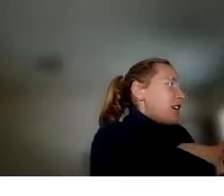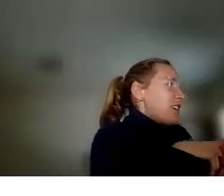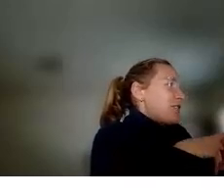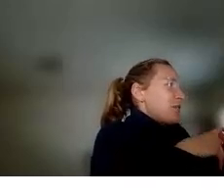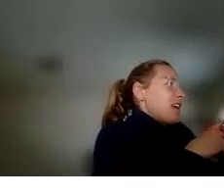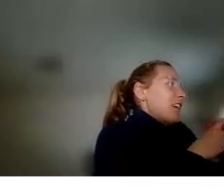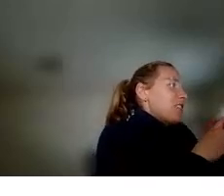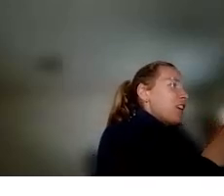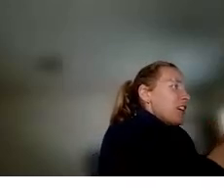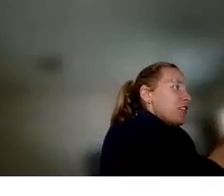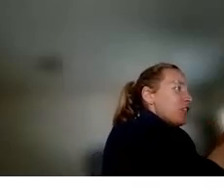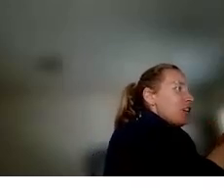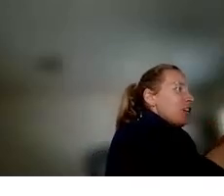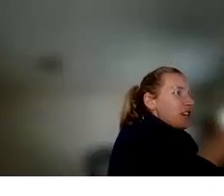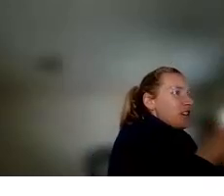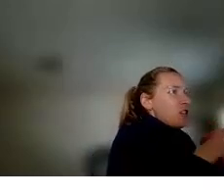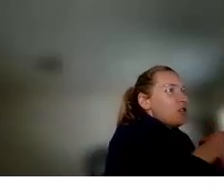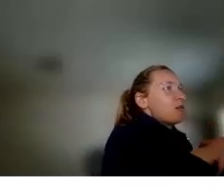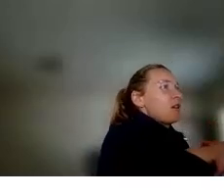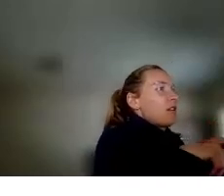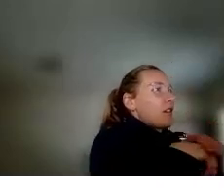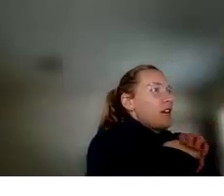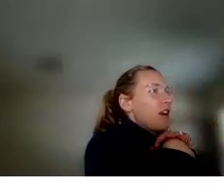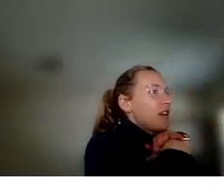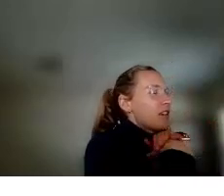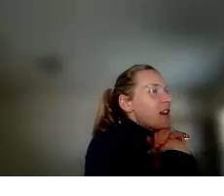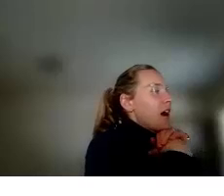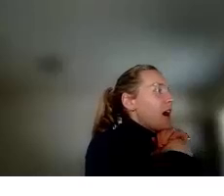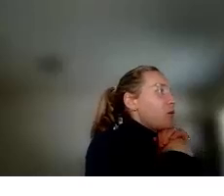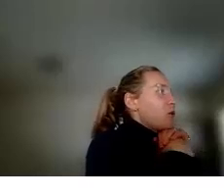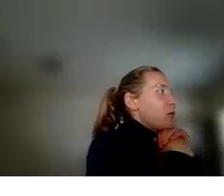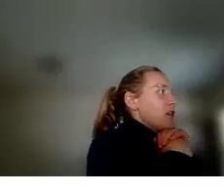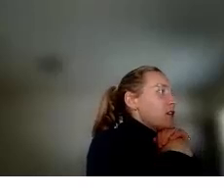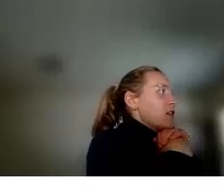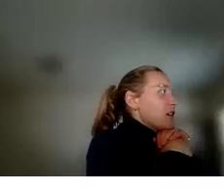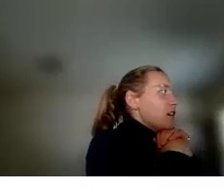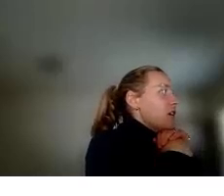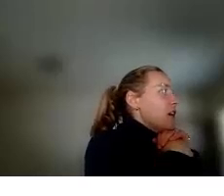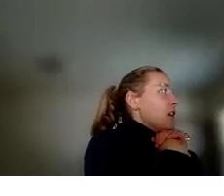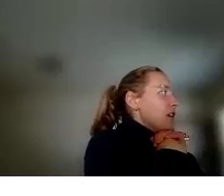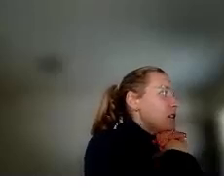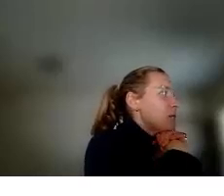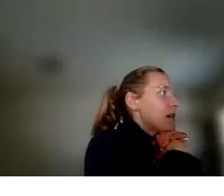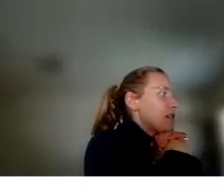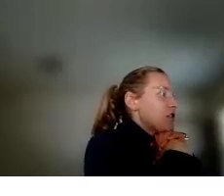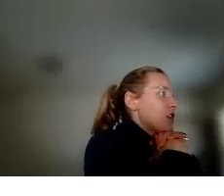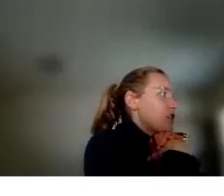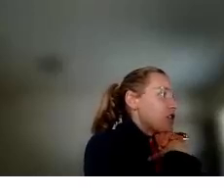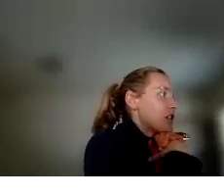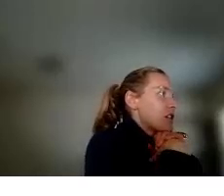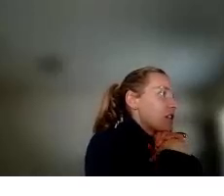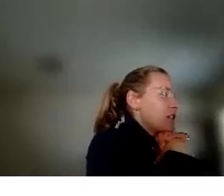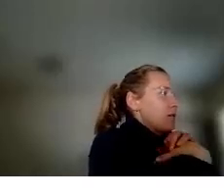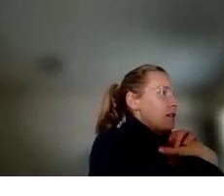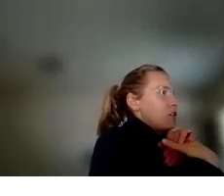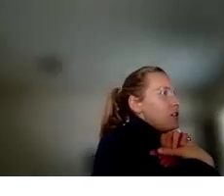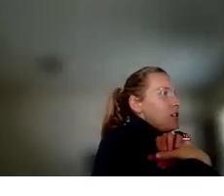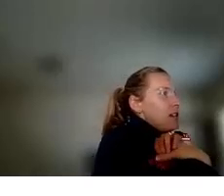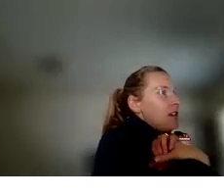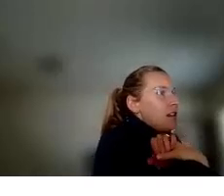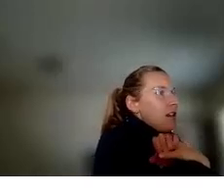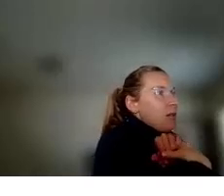is notorious for making a change and causing issues with other things. I would be concerned that these massive changes cause